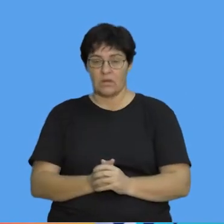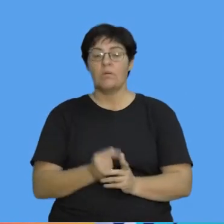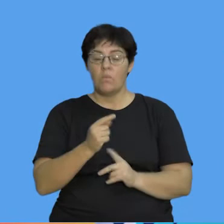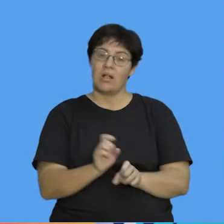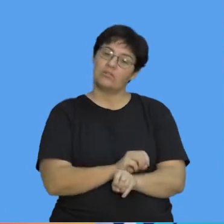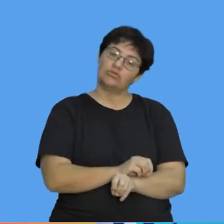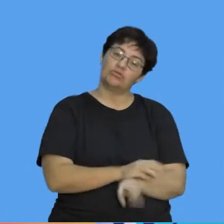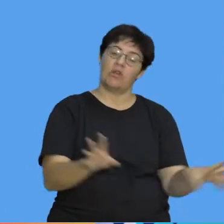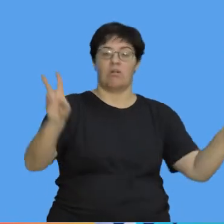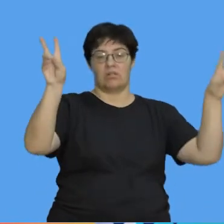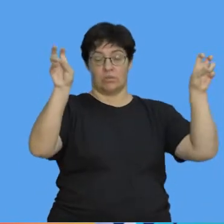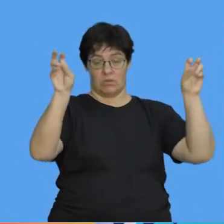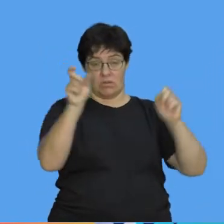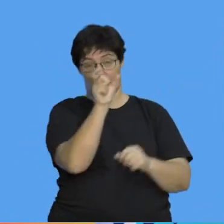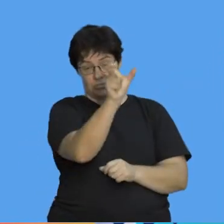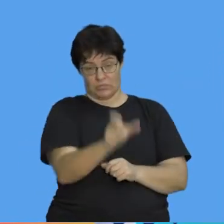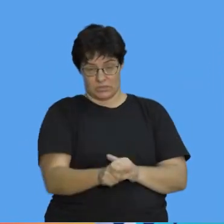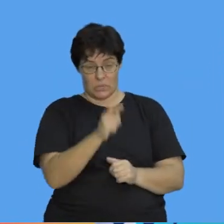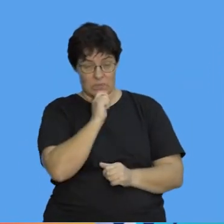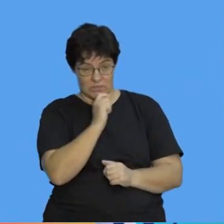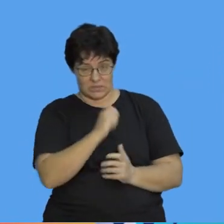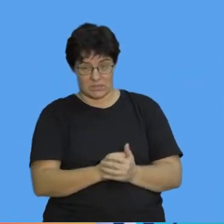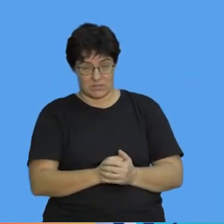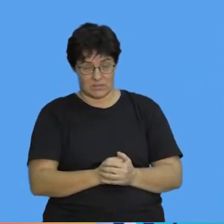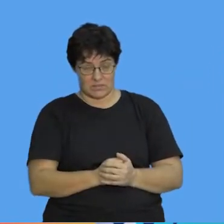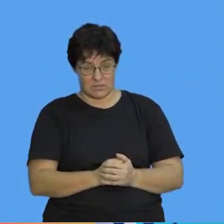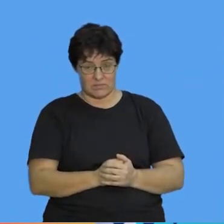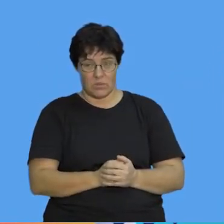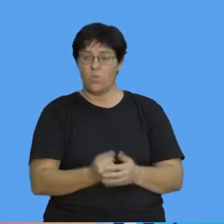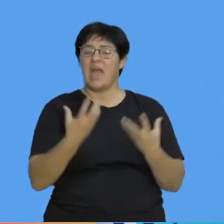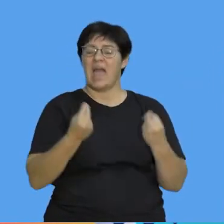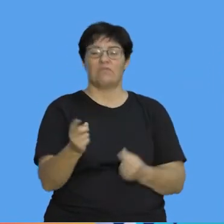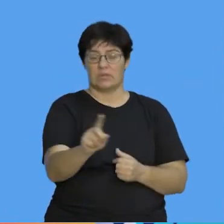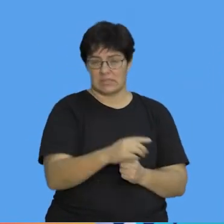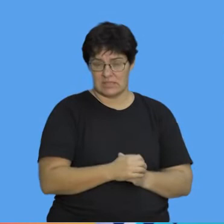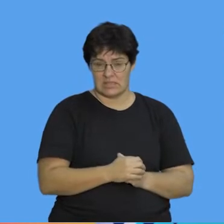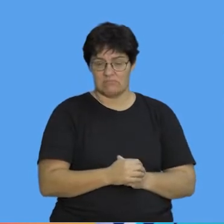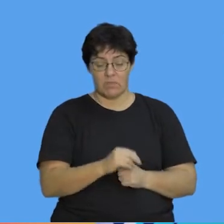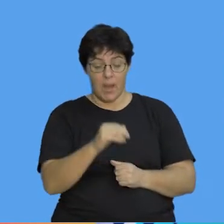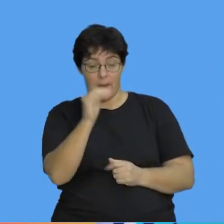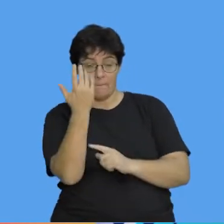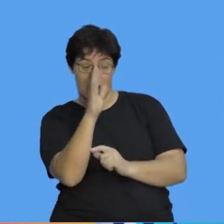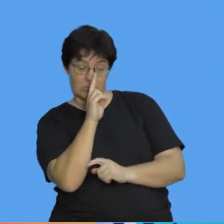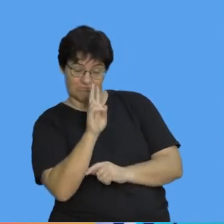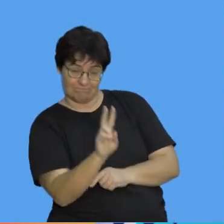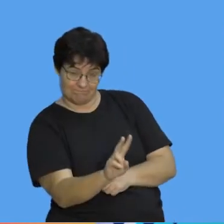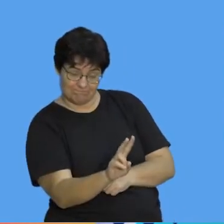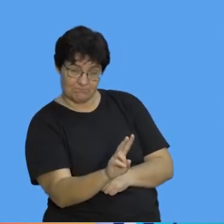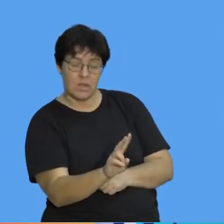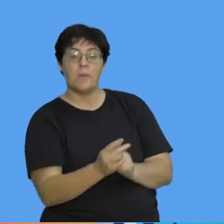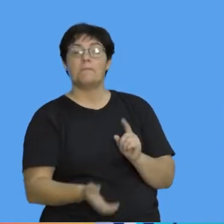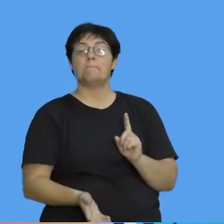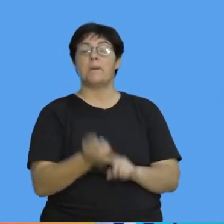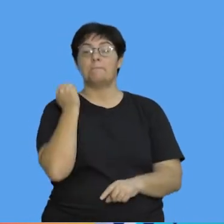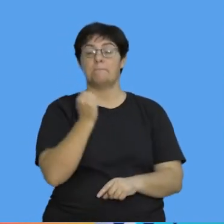give you a general terminology what we use. Okay, so what we have is the following. When we look at the plants,